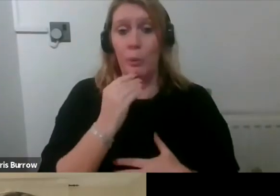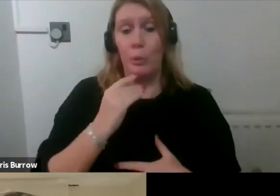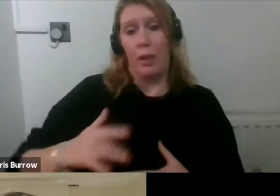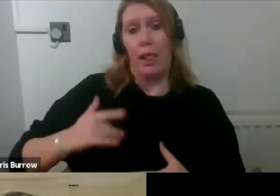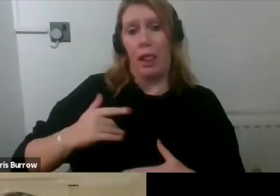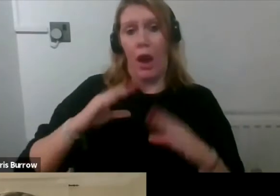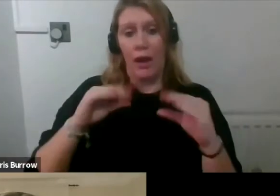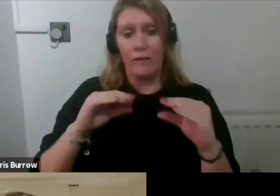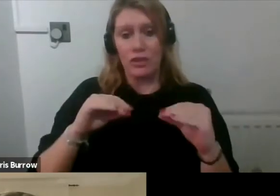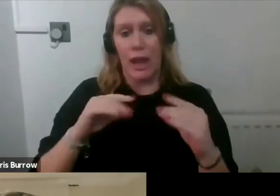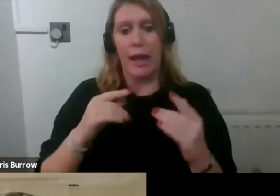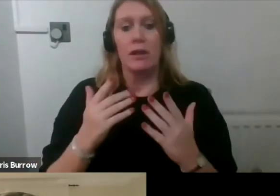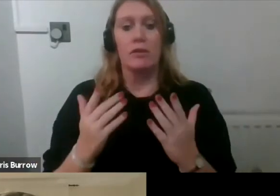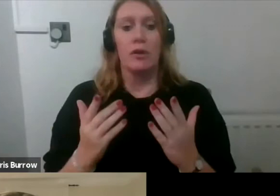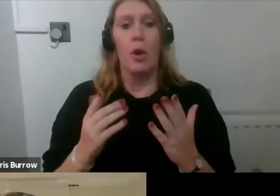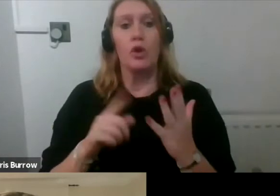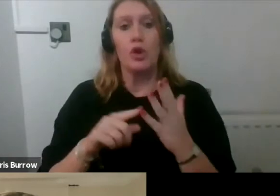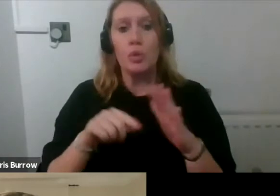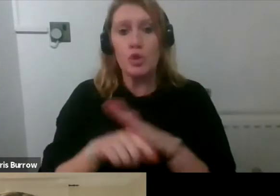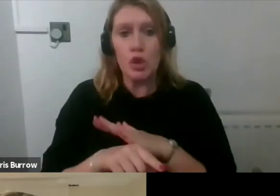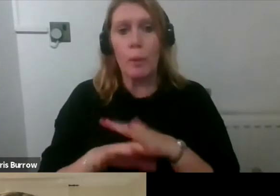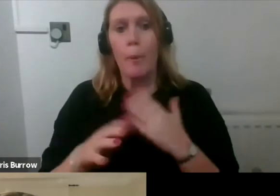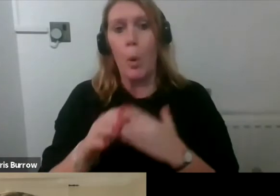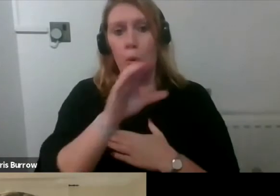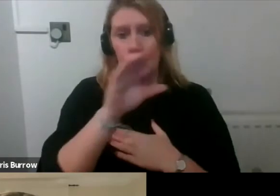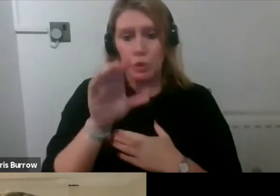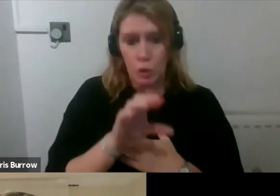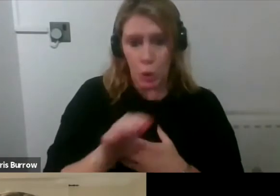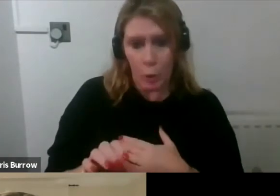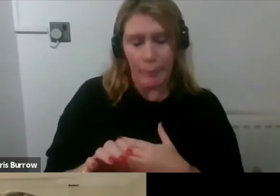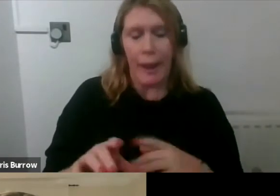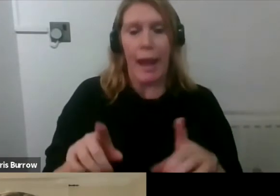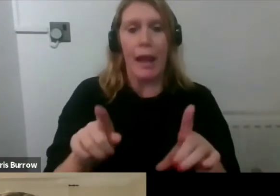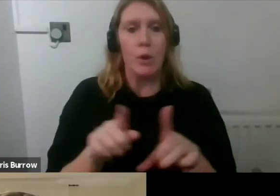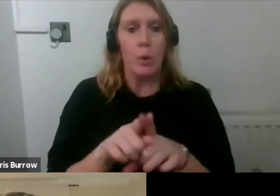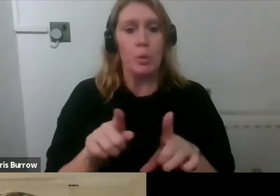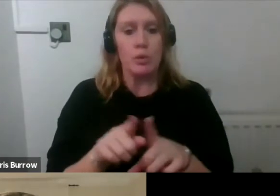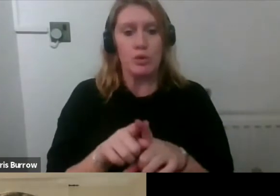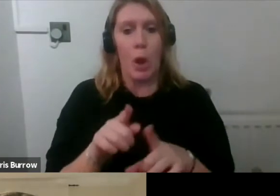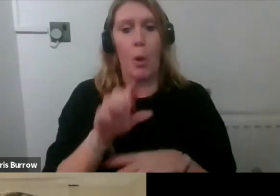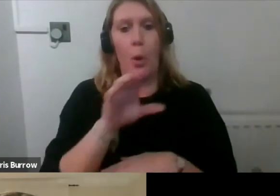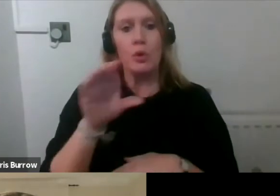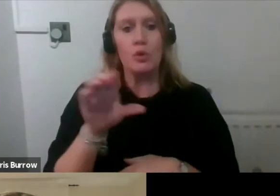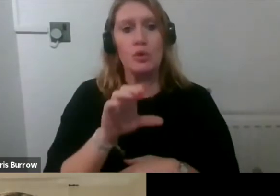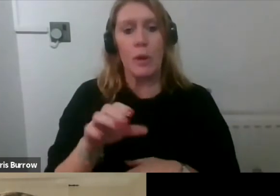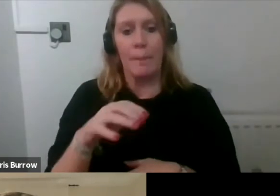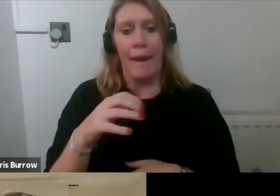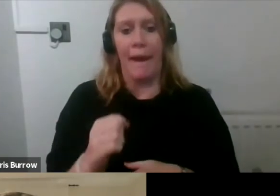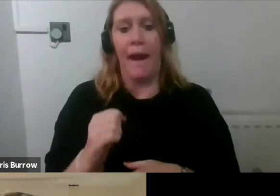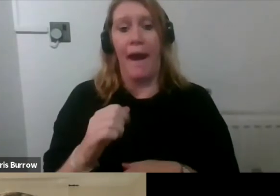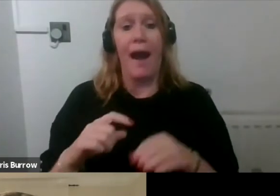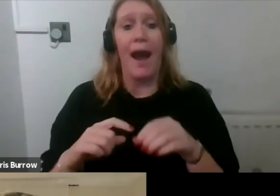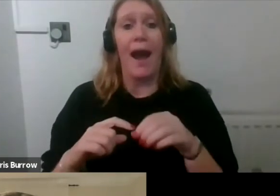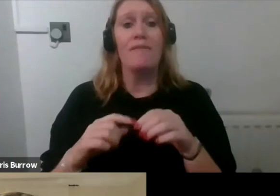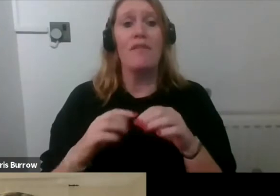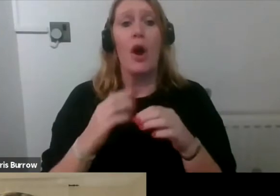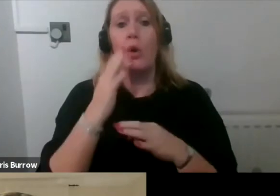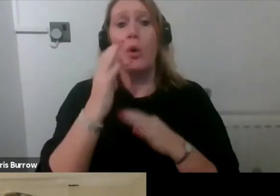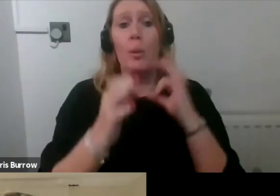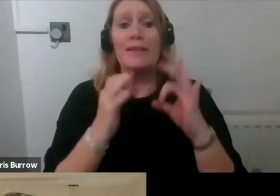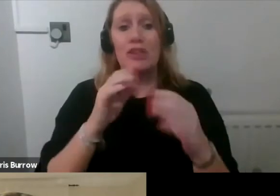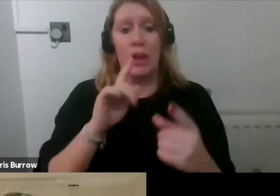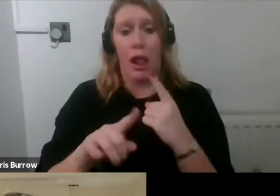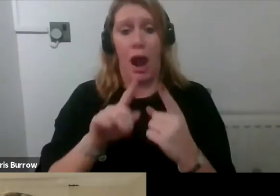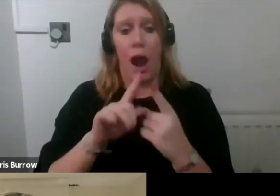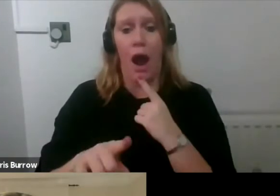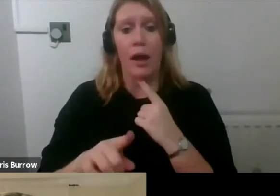the Zoom live chat, and there are also, for people on the Zoom, a special question and answer box,